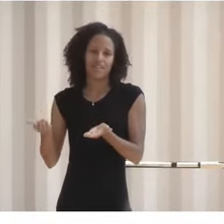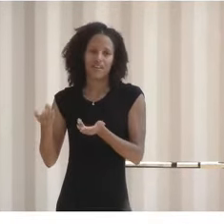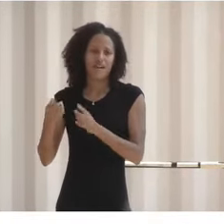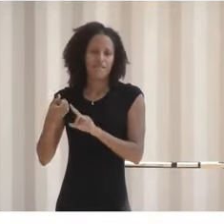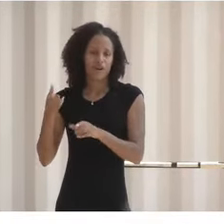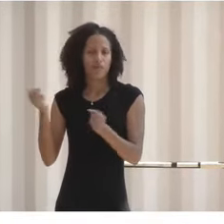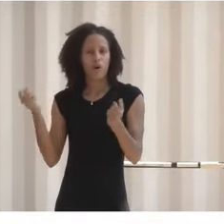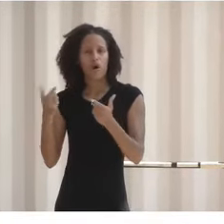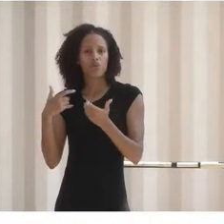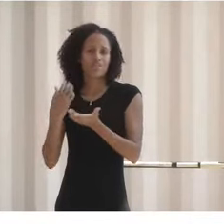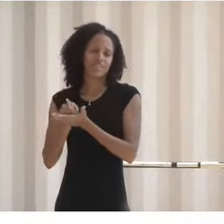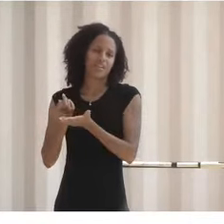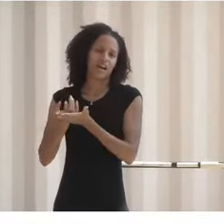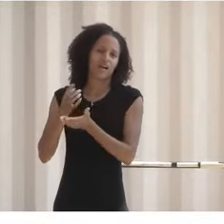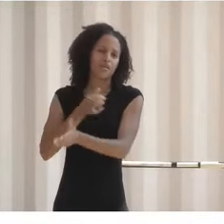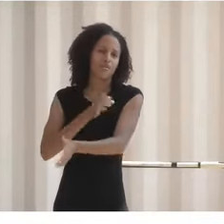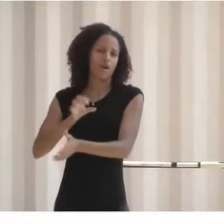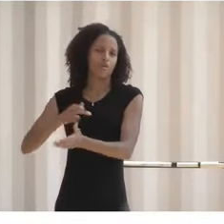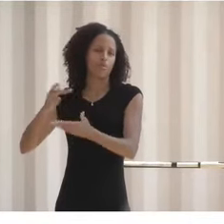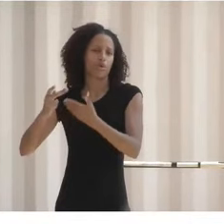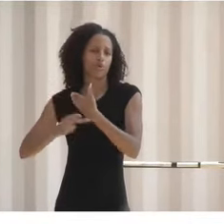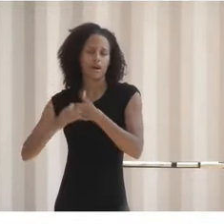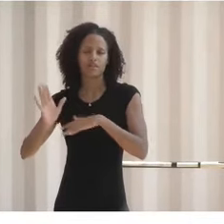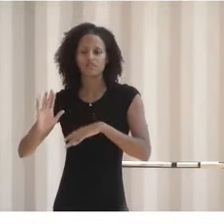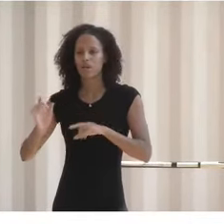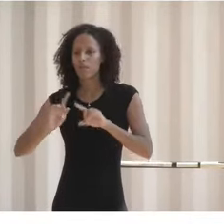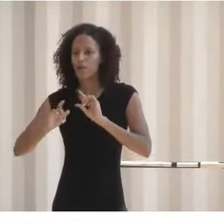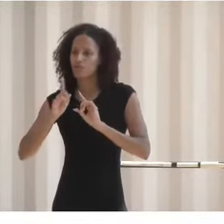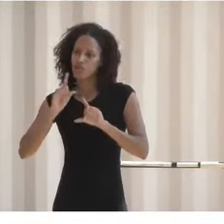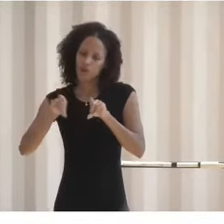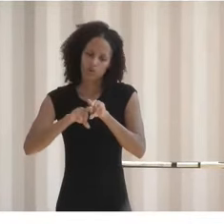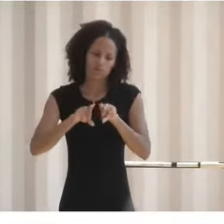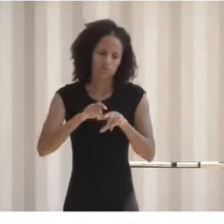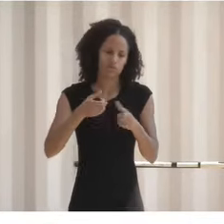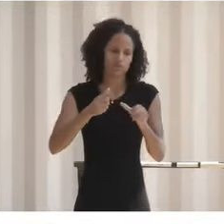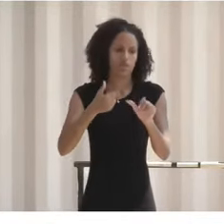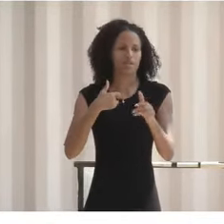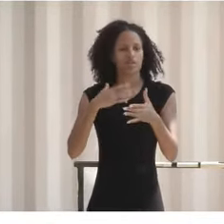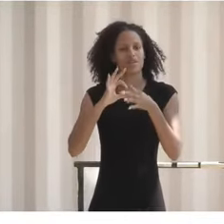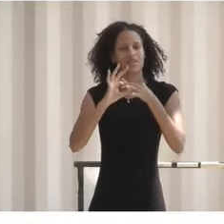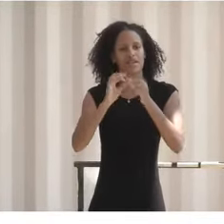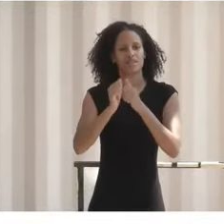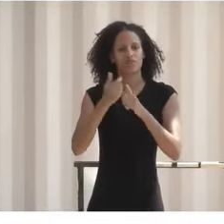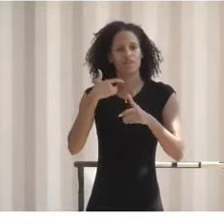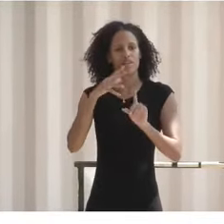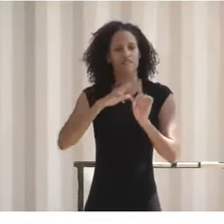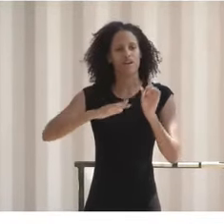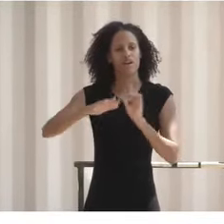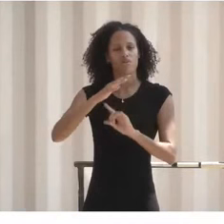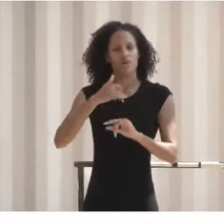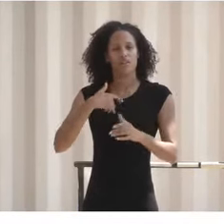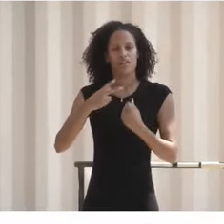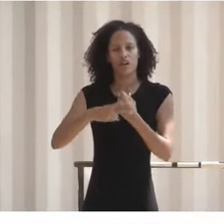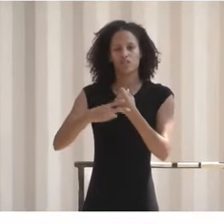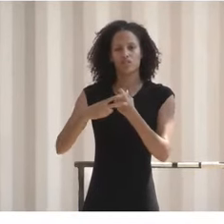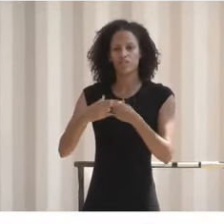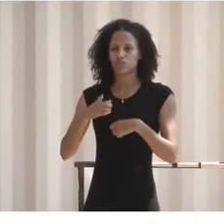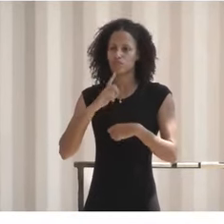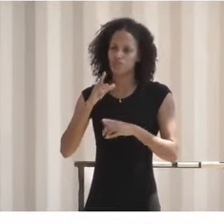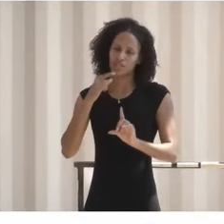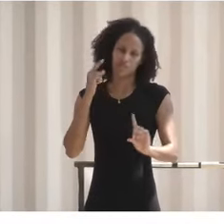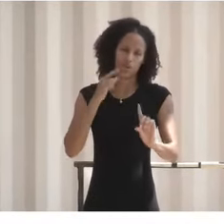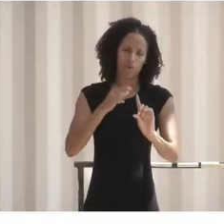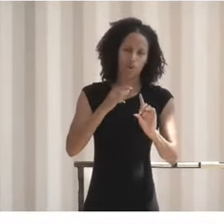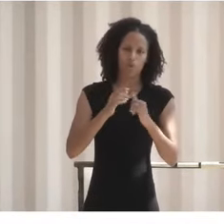all this economic empowerment program, and also trying to link that with environment and conservation is really